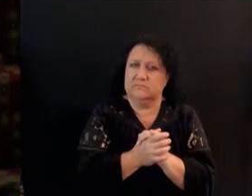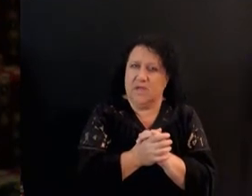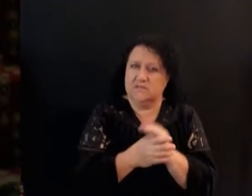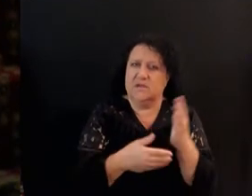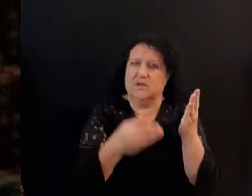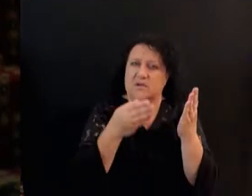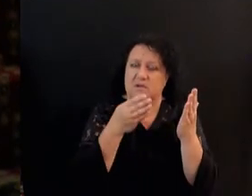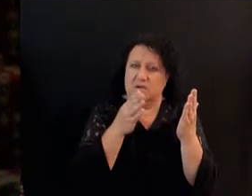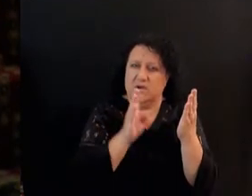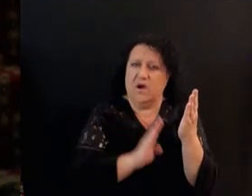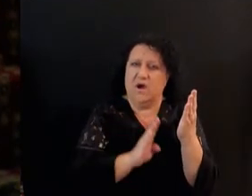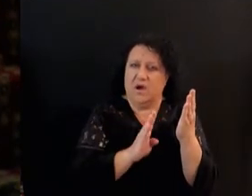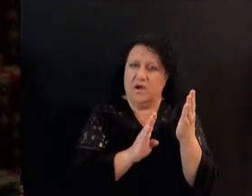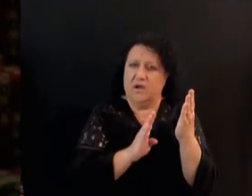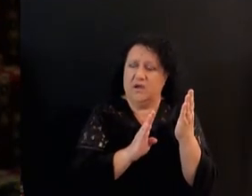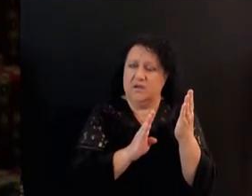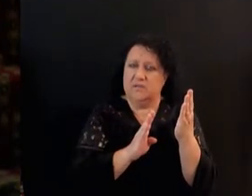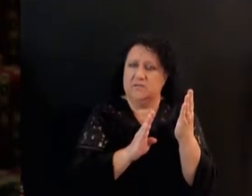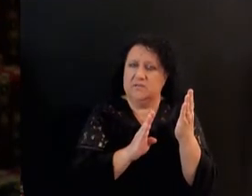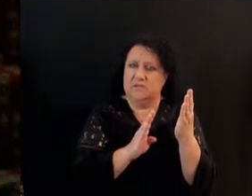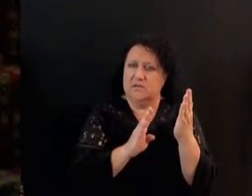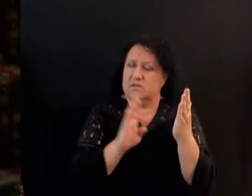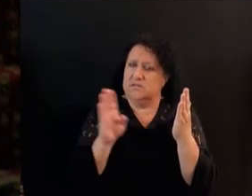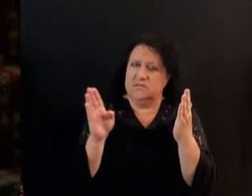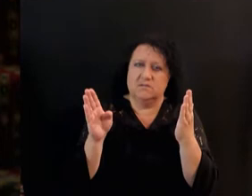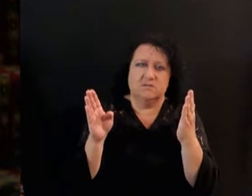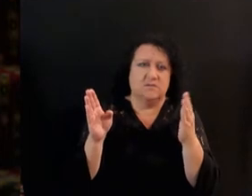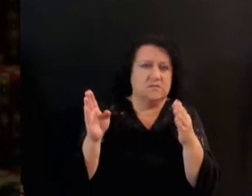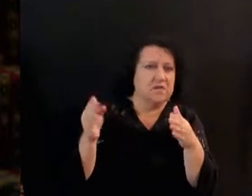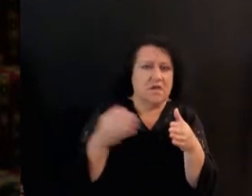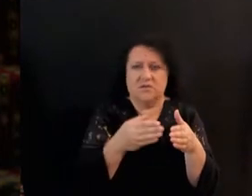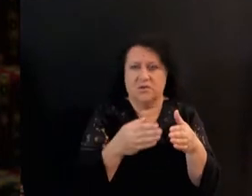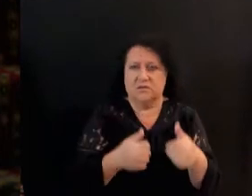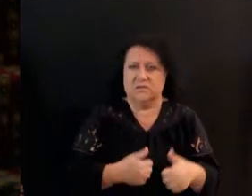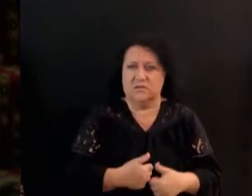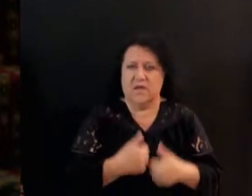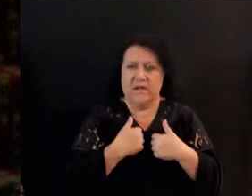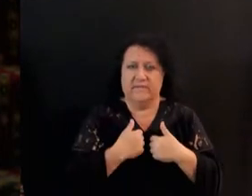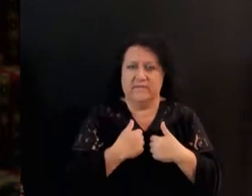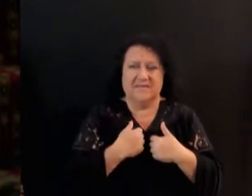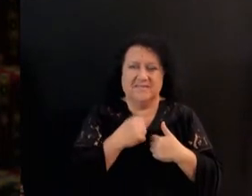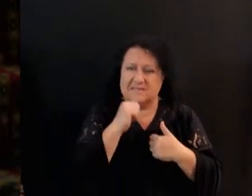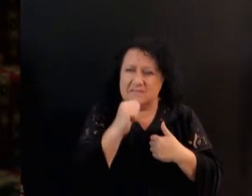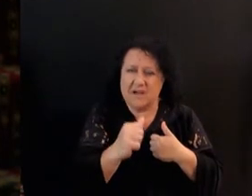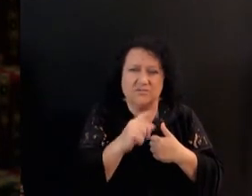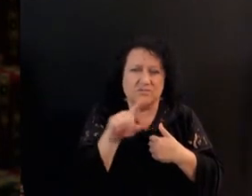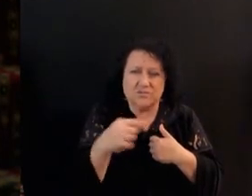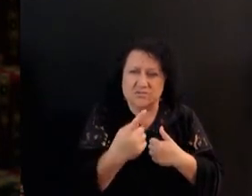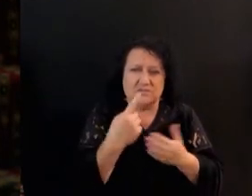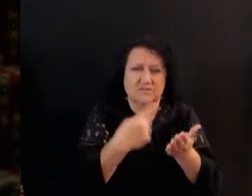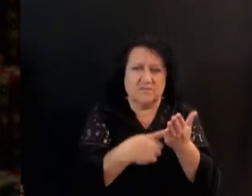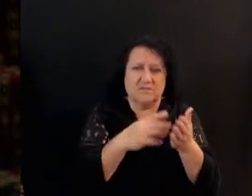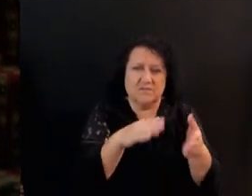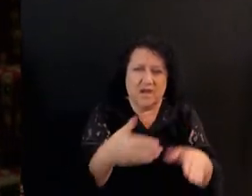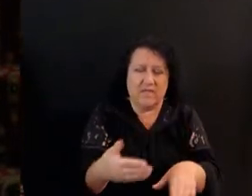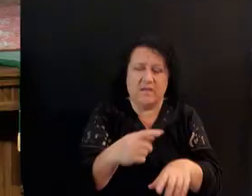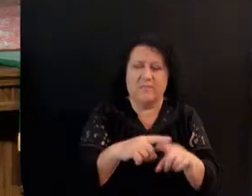than simply about death. So very much more. The imagery we have here is that of a